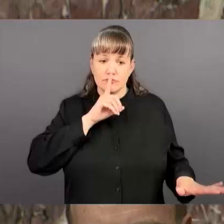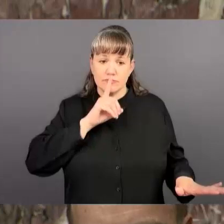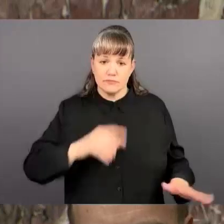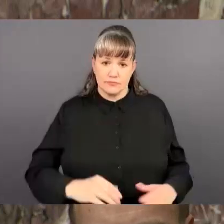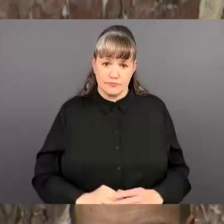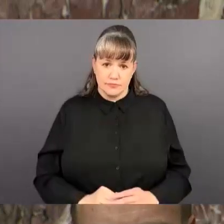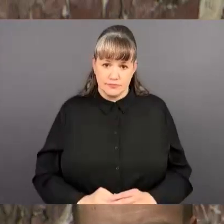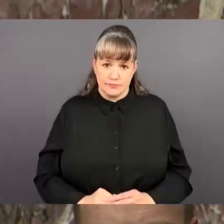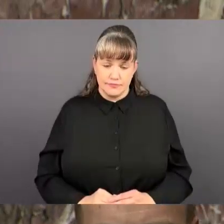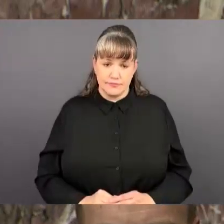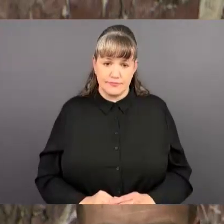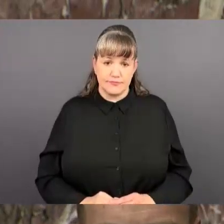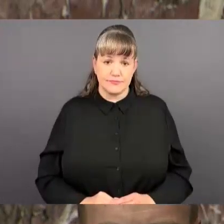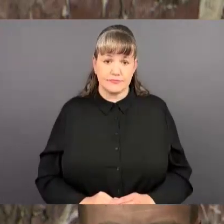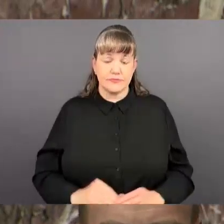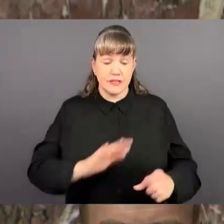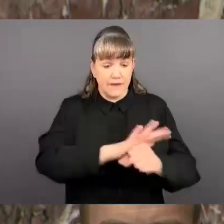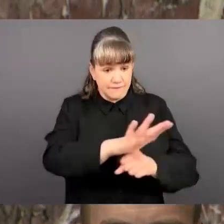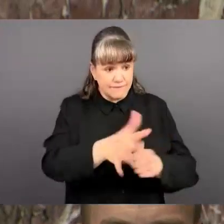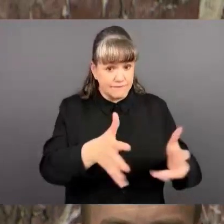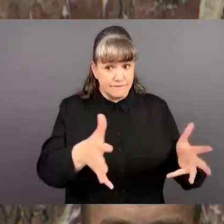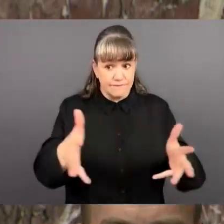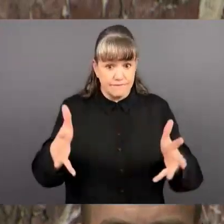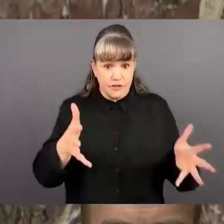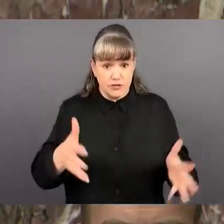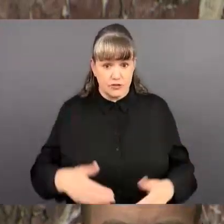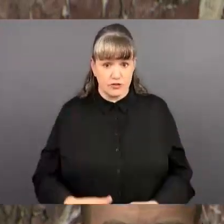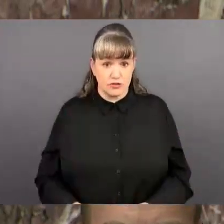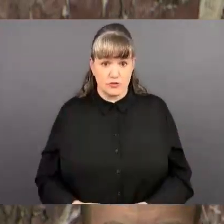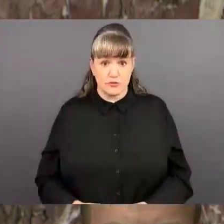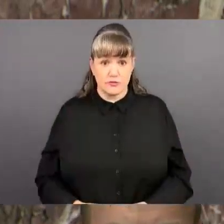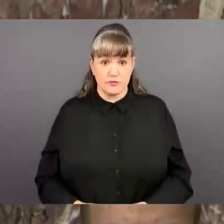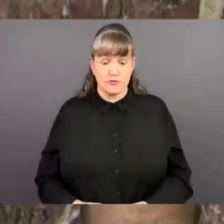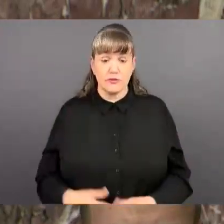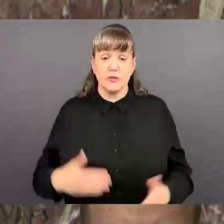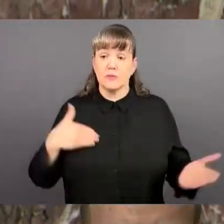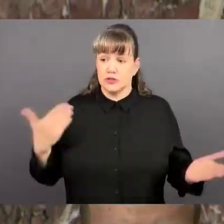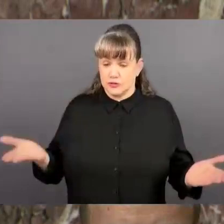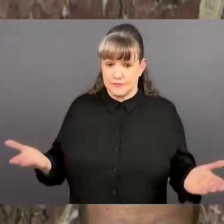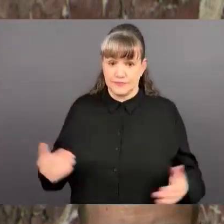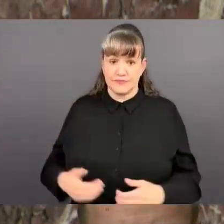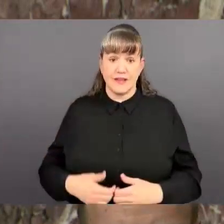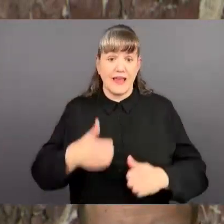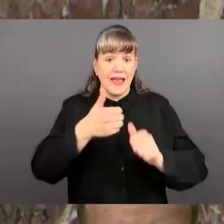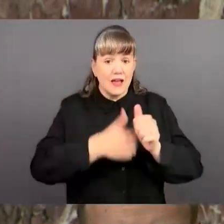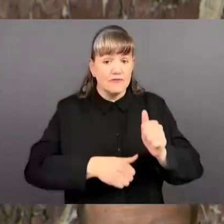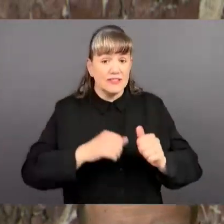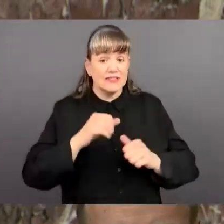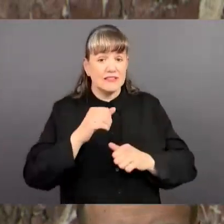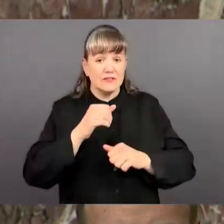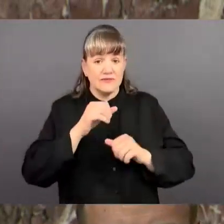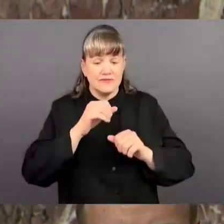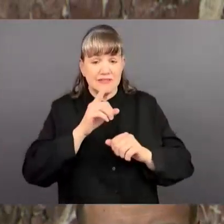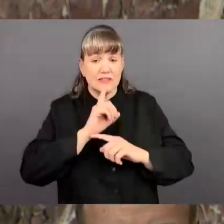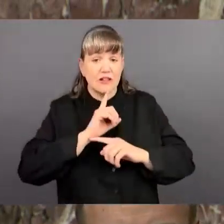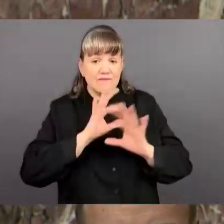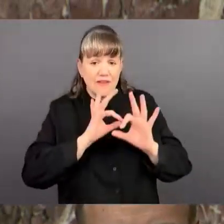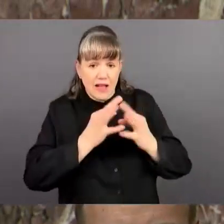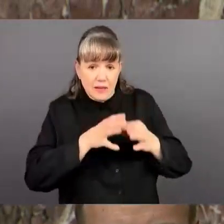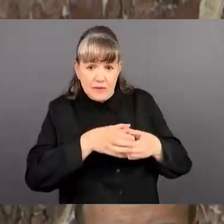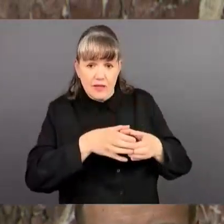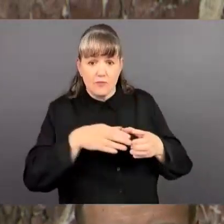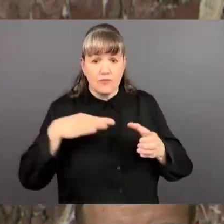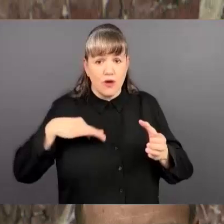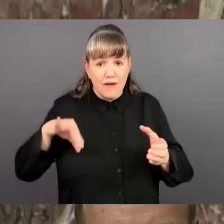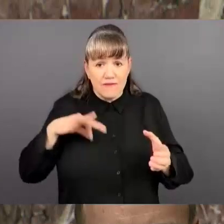Enough. Minister. Every single family, every single nonprofit, every single level of government, every single